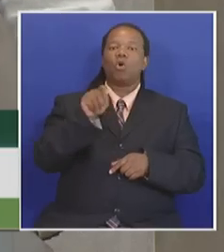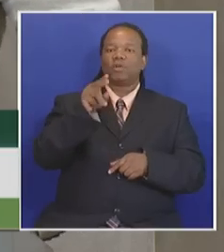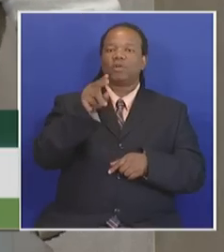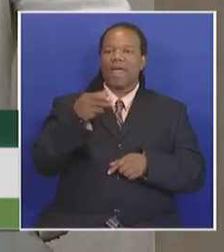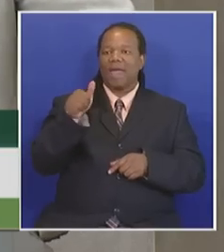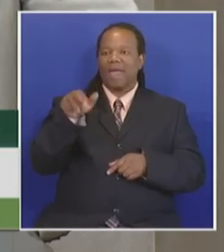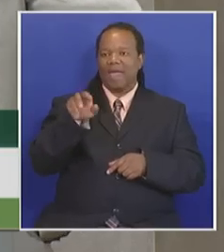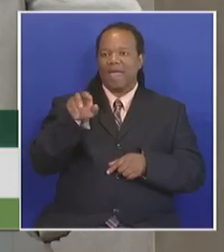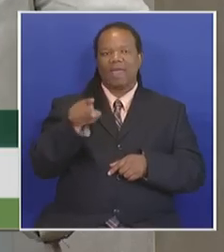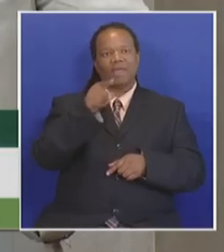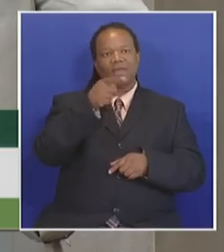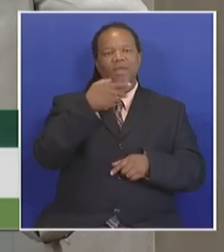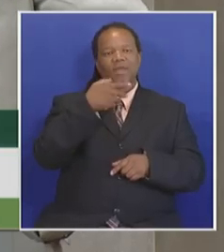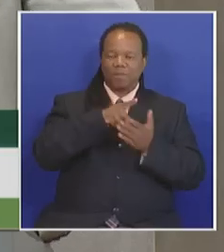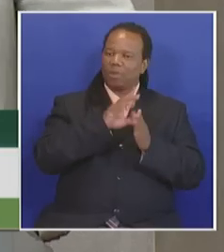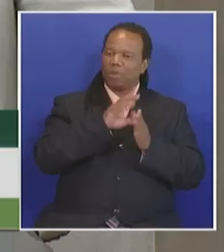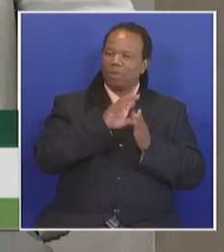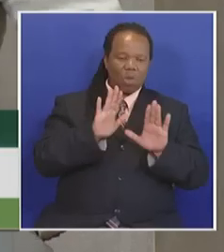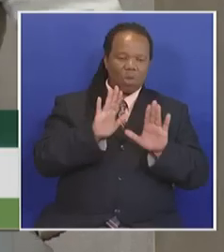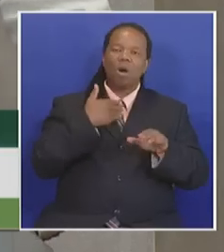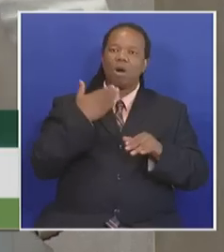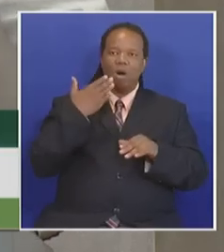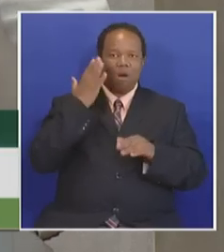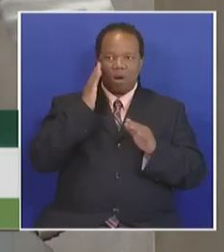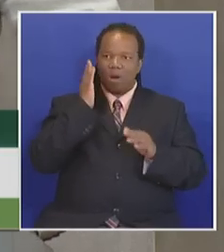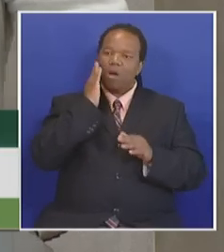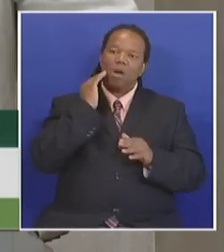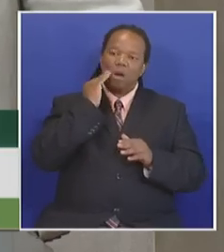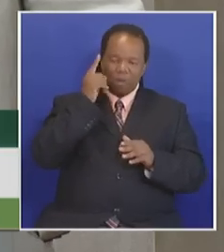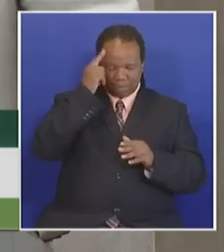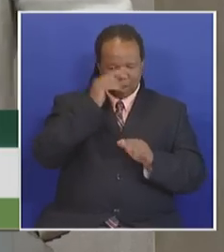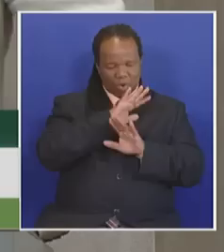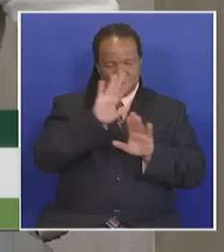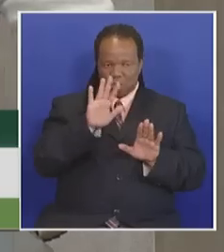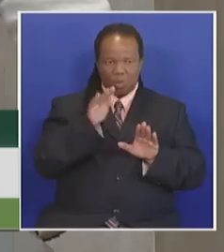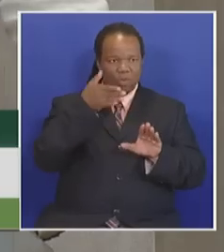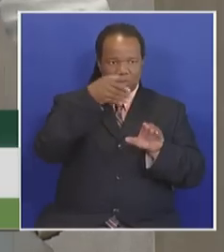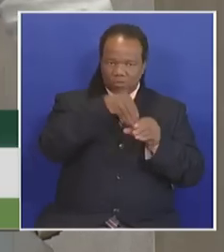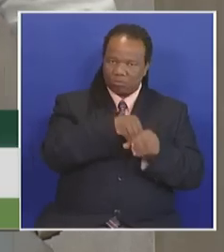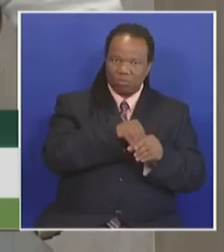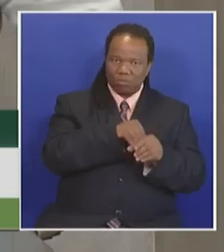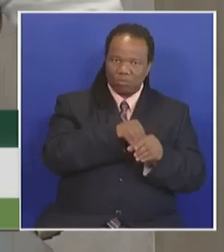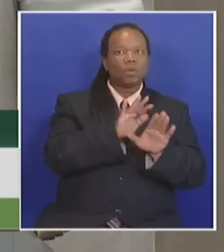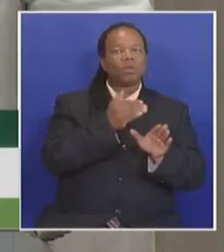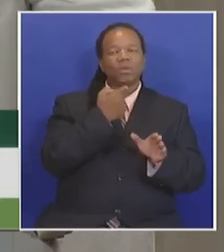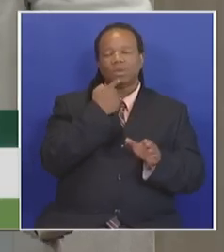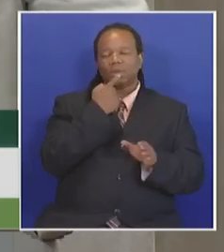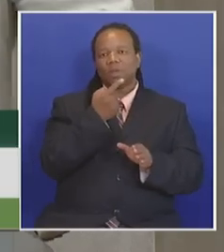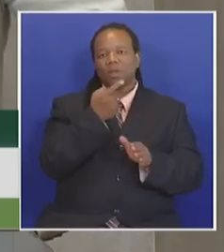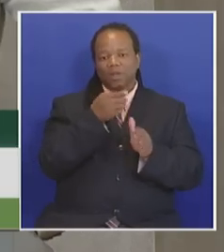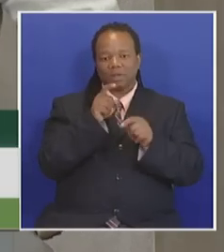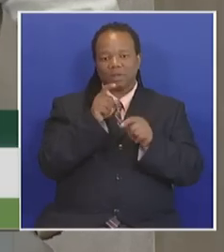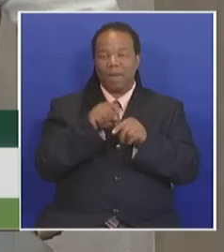gender, or color in a cause for freedom and liberty. At the height of the idealism of separate development in the 1980s,